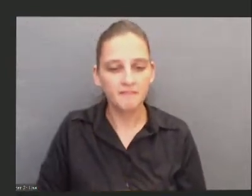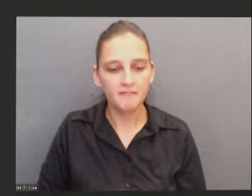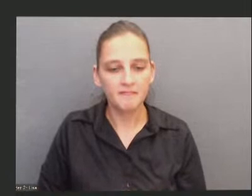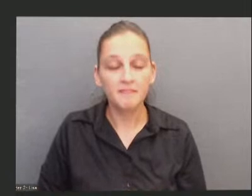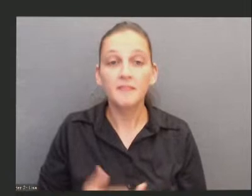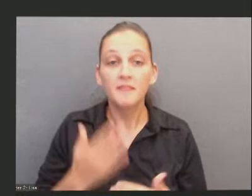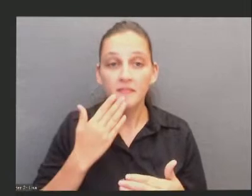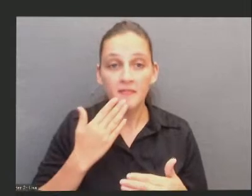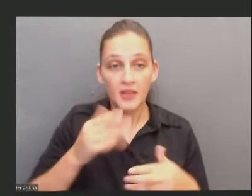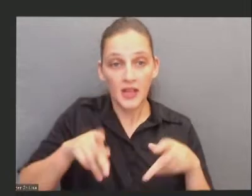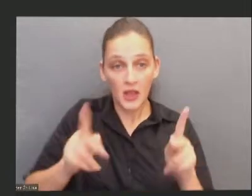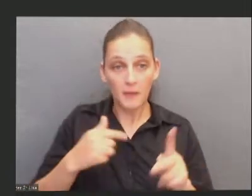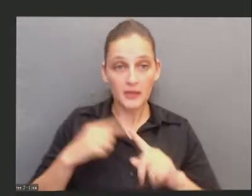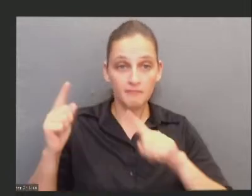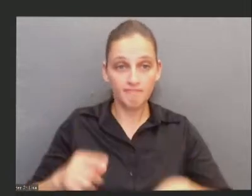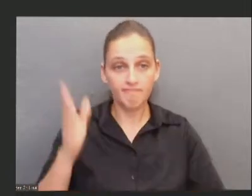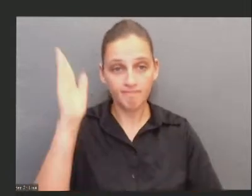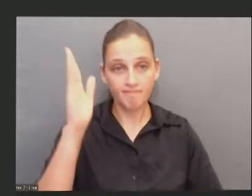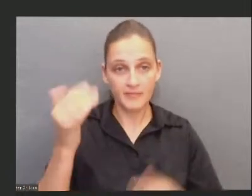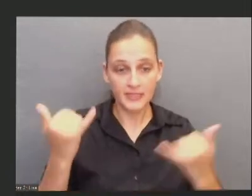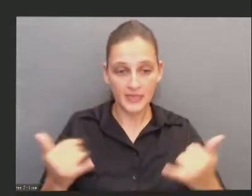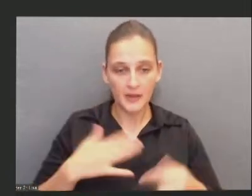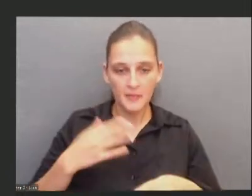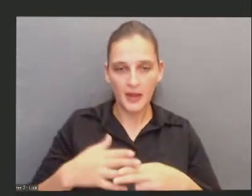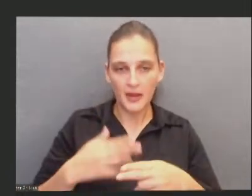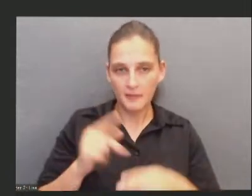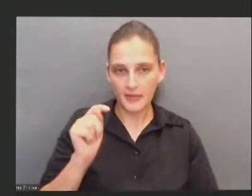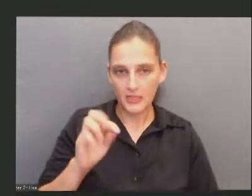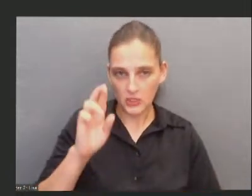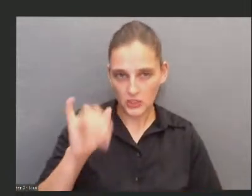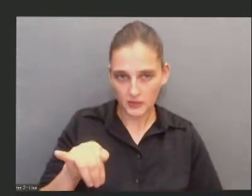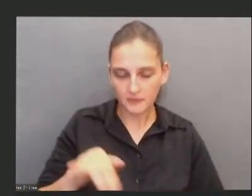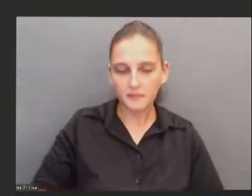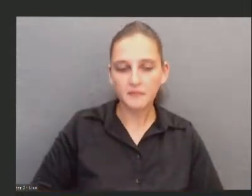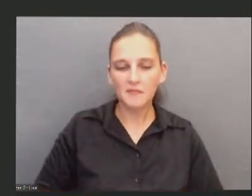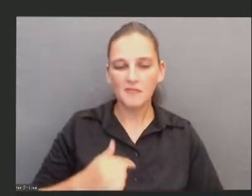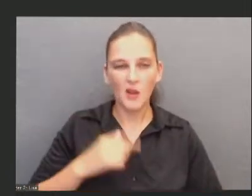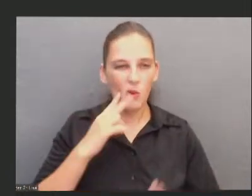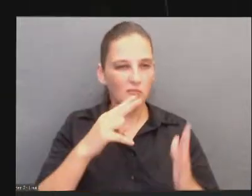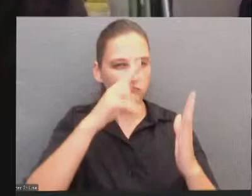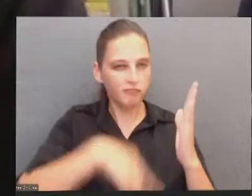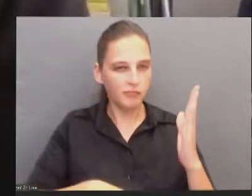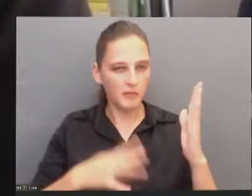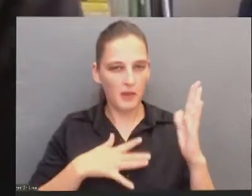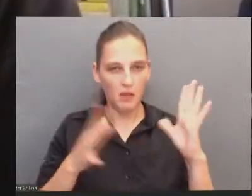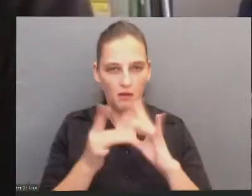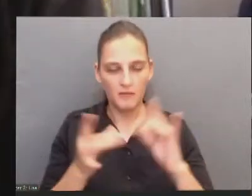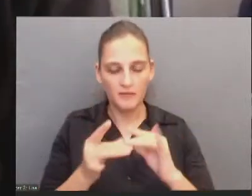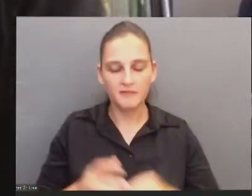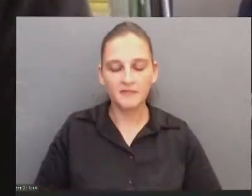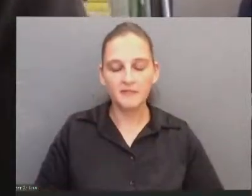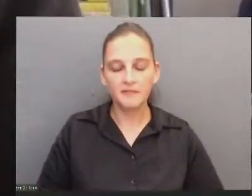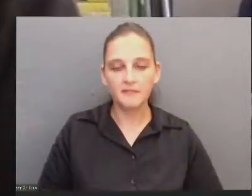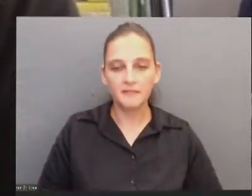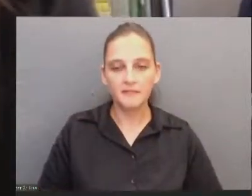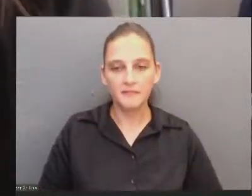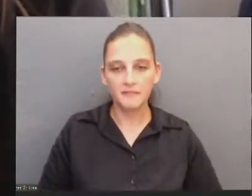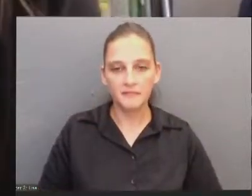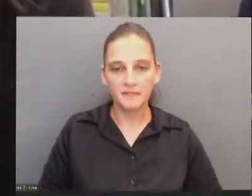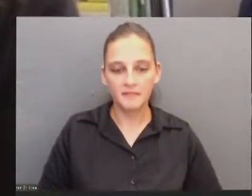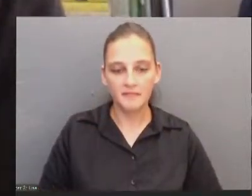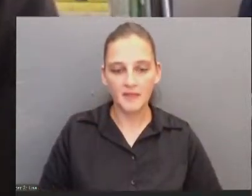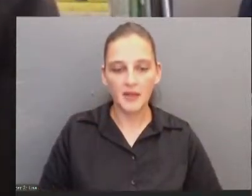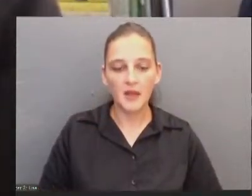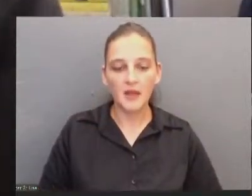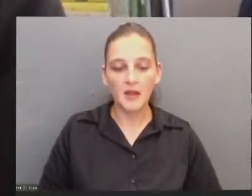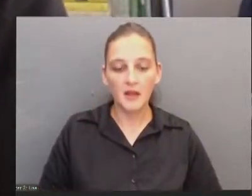you today. My name is Terry Wilder, and I will be reading my remarks as I have brain fog. I